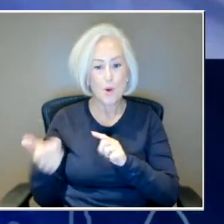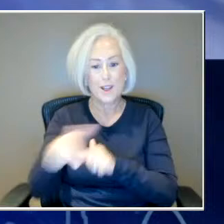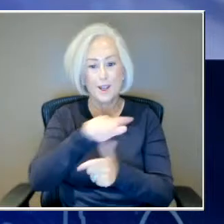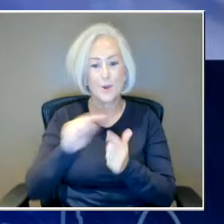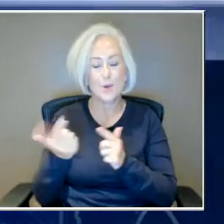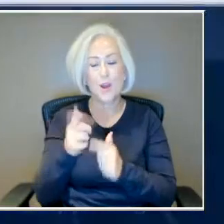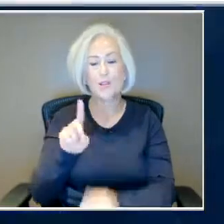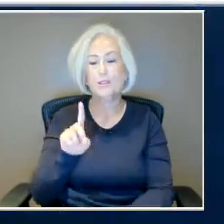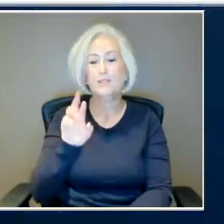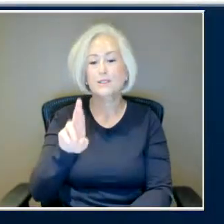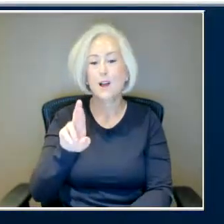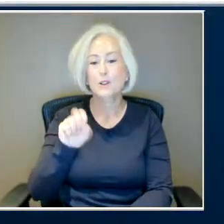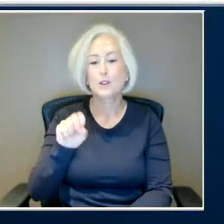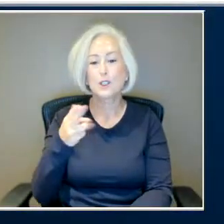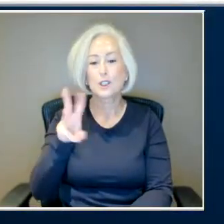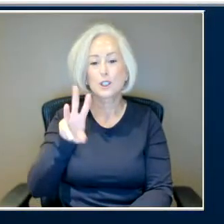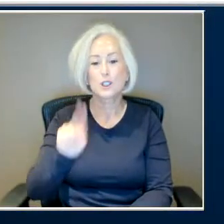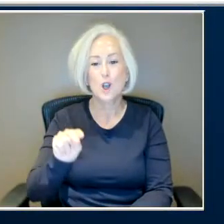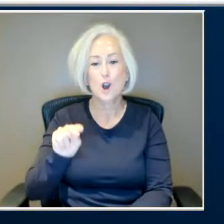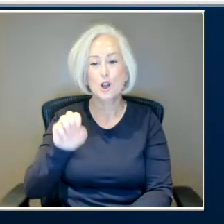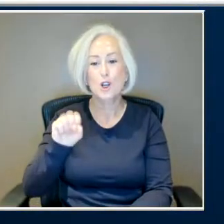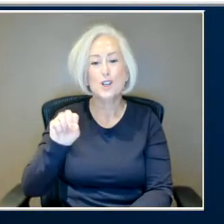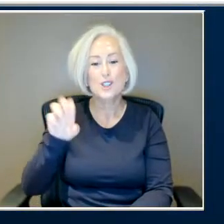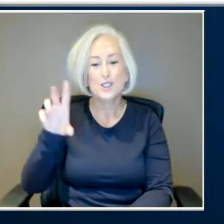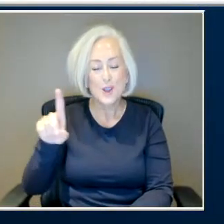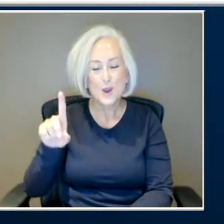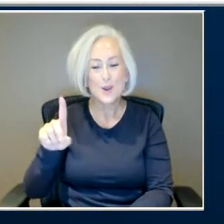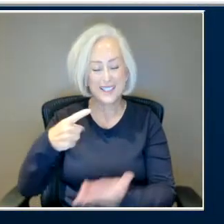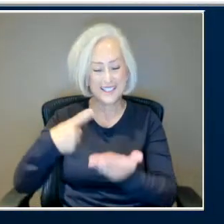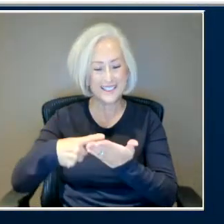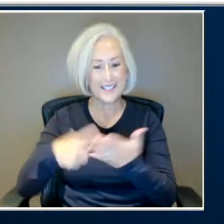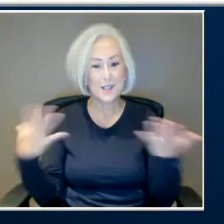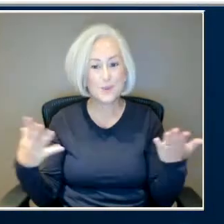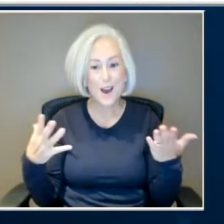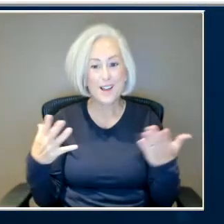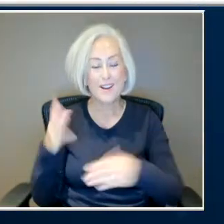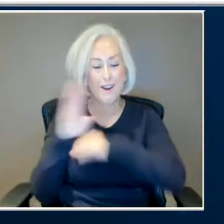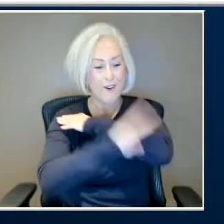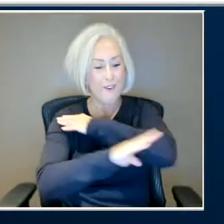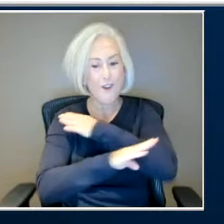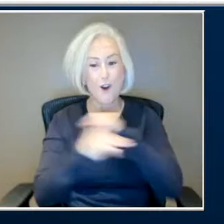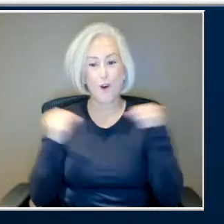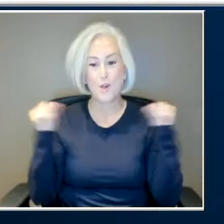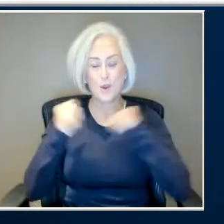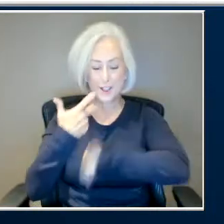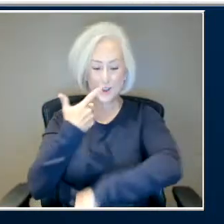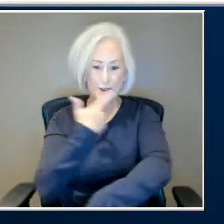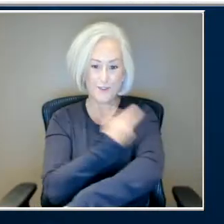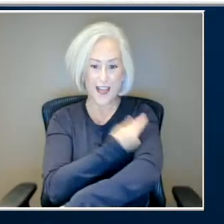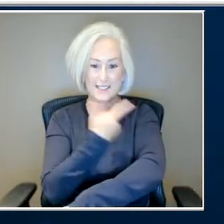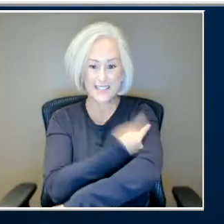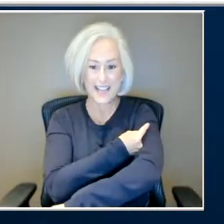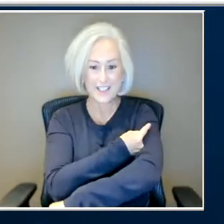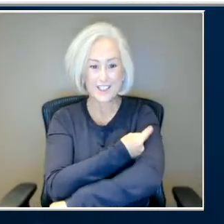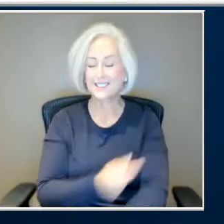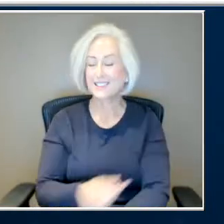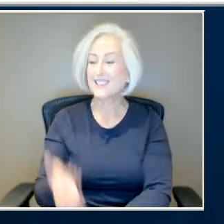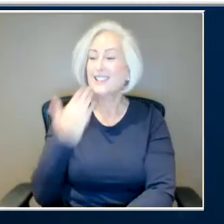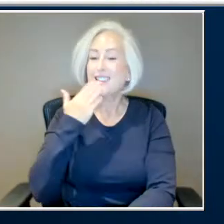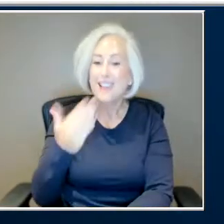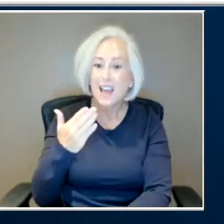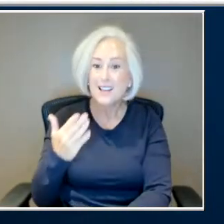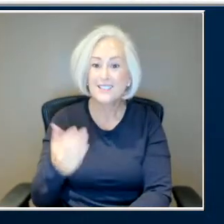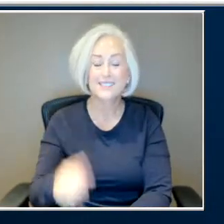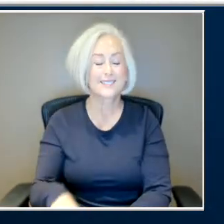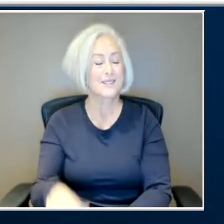Sean Sood to talk about fall and winter vaccinations. Good morning. How are you? Good morning. Thanks for having me, Jess. All right. Lots of parents want to know when we